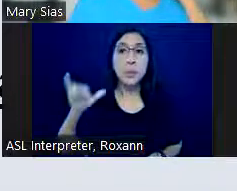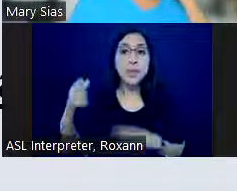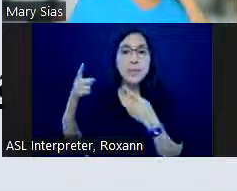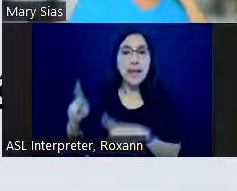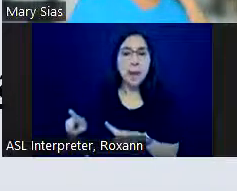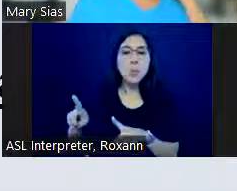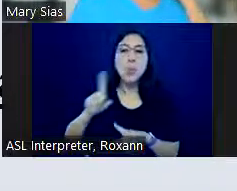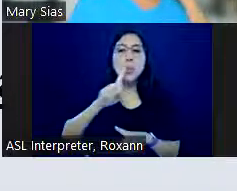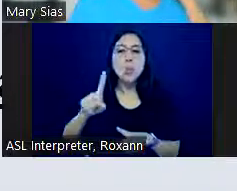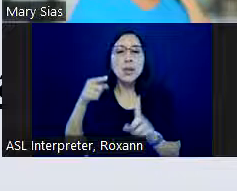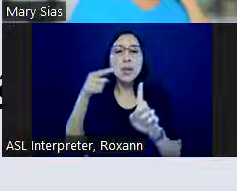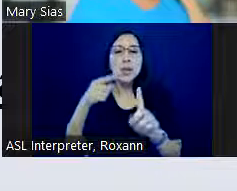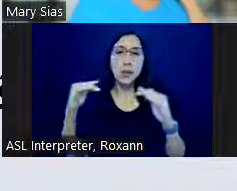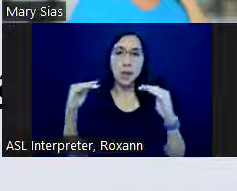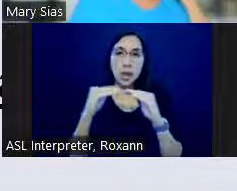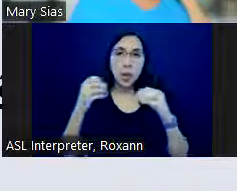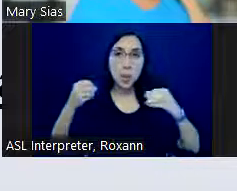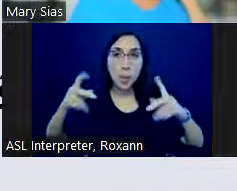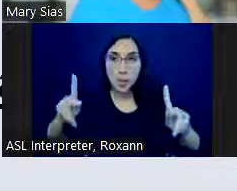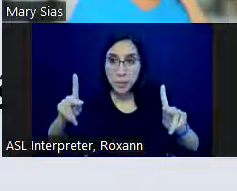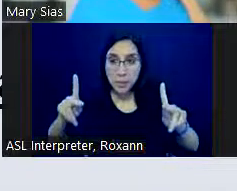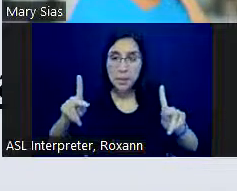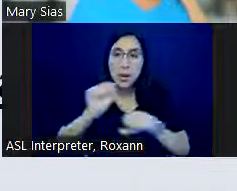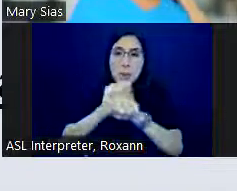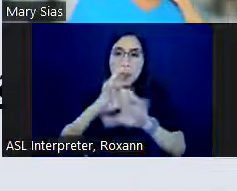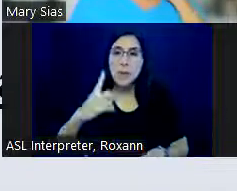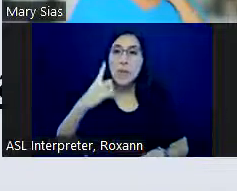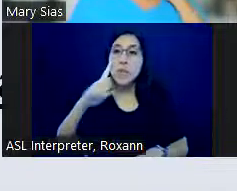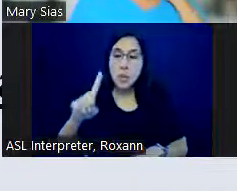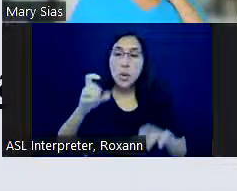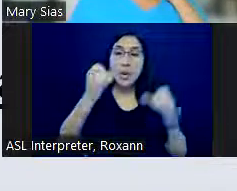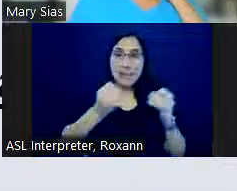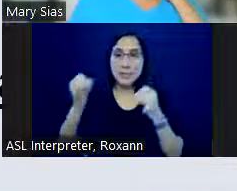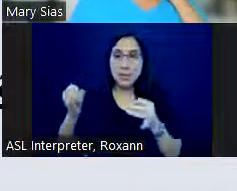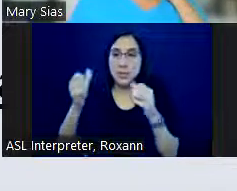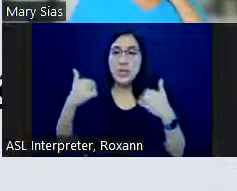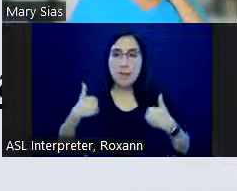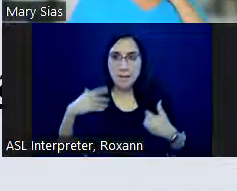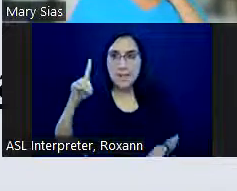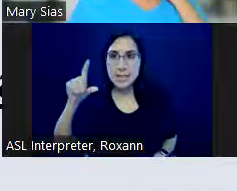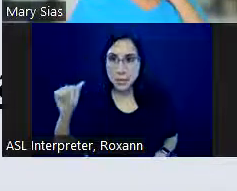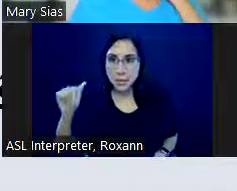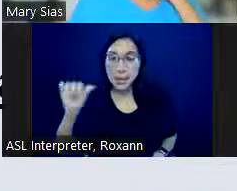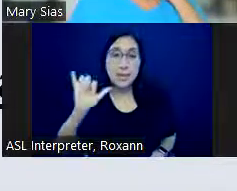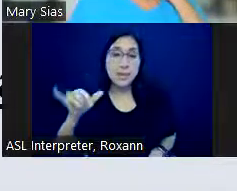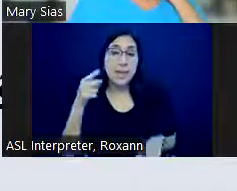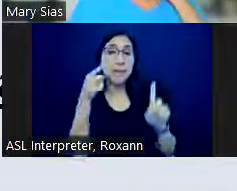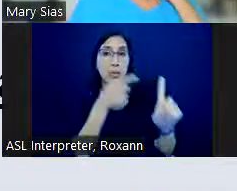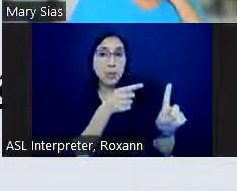employment opportunities for individuals with disabilities. That's what the goal